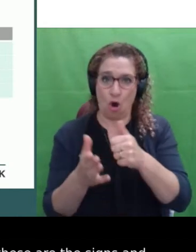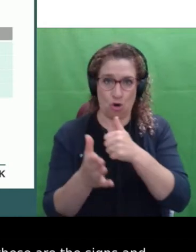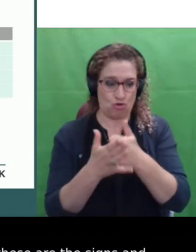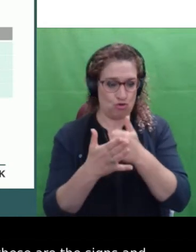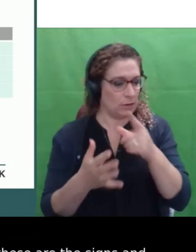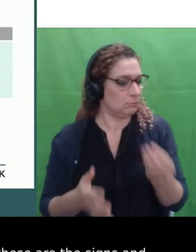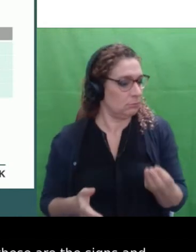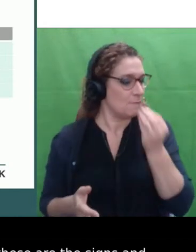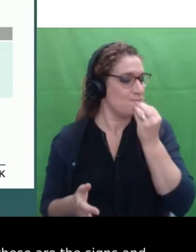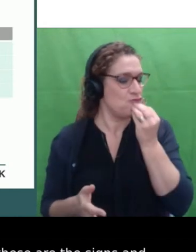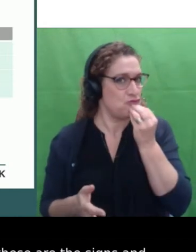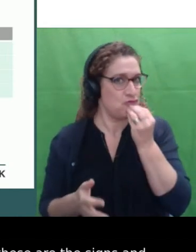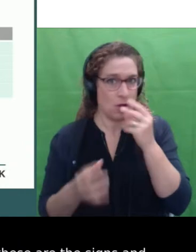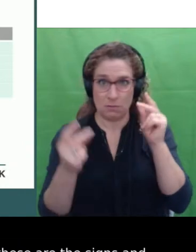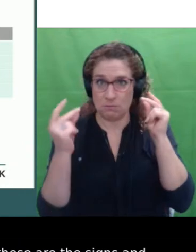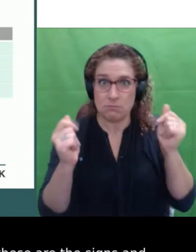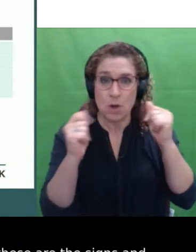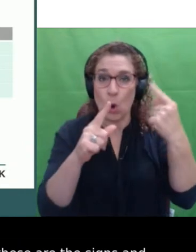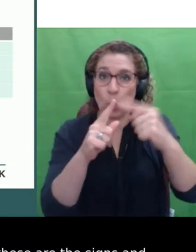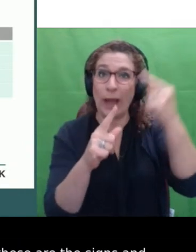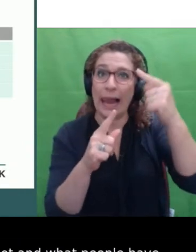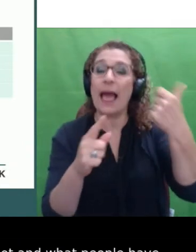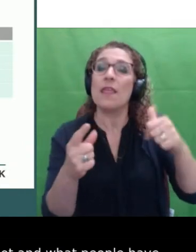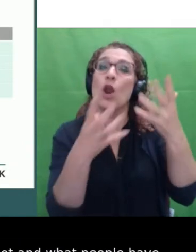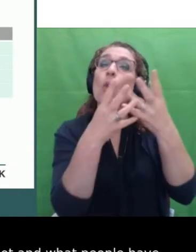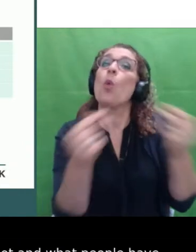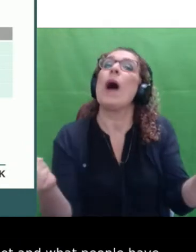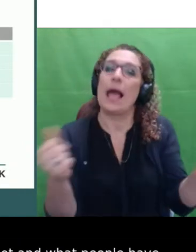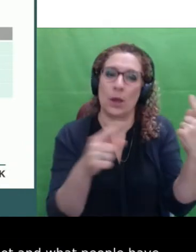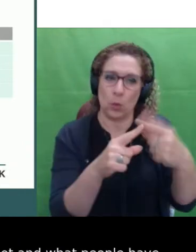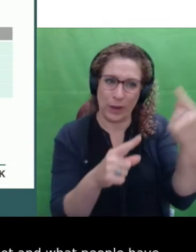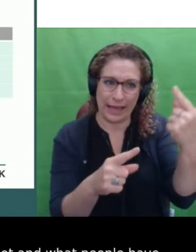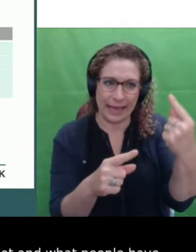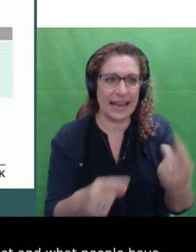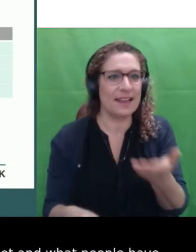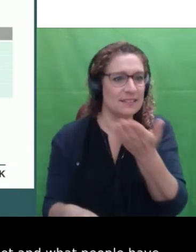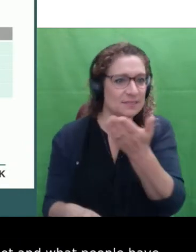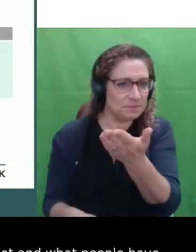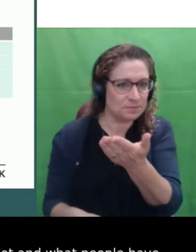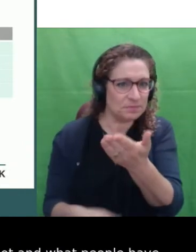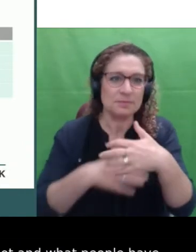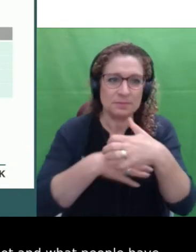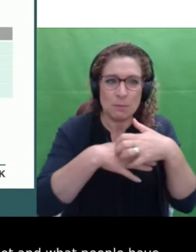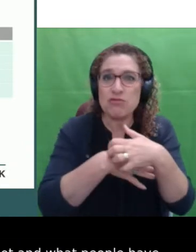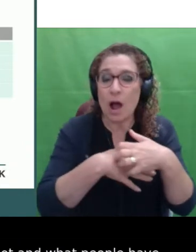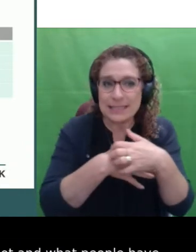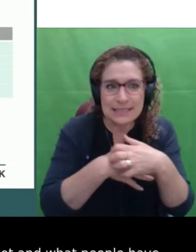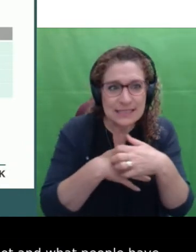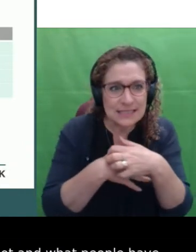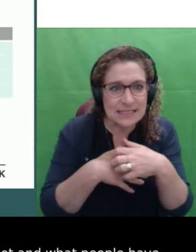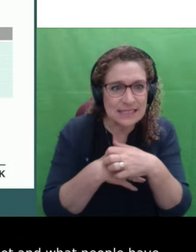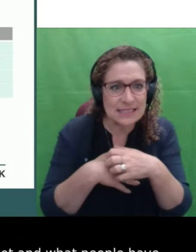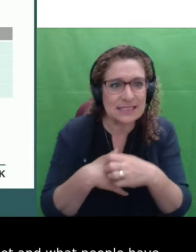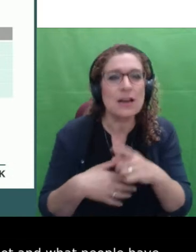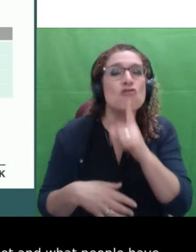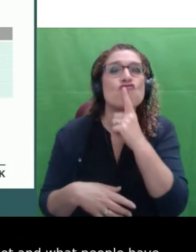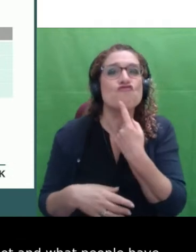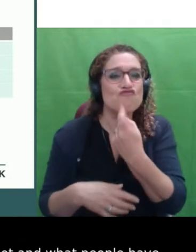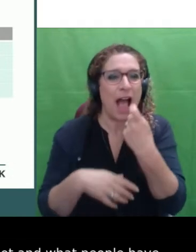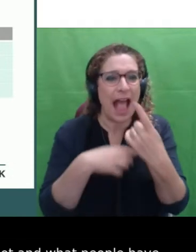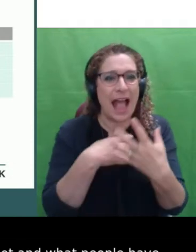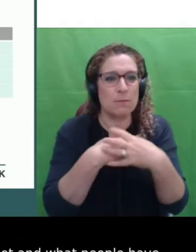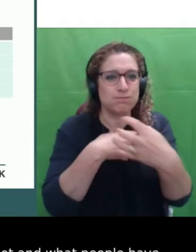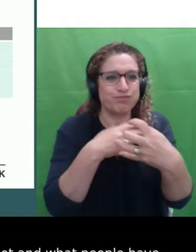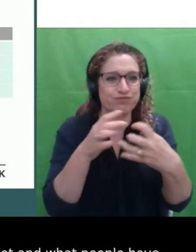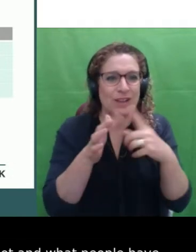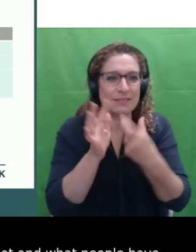you're allergic to and they go away quickly so you get pritis so itching erythema which is redness urticaria which